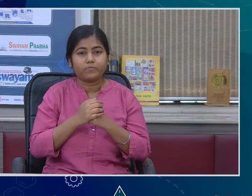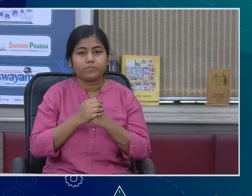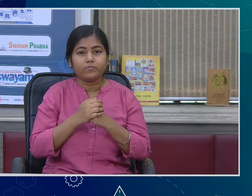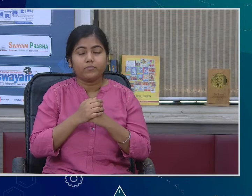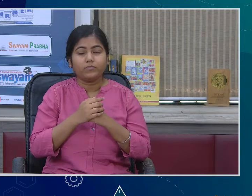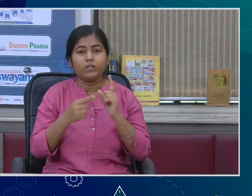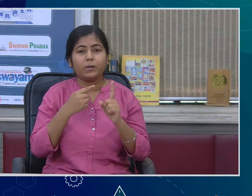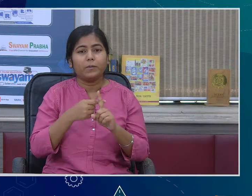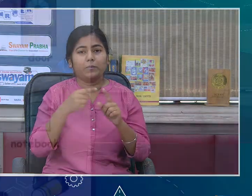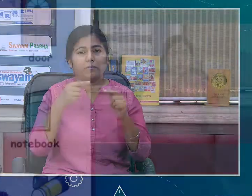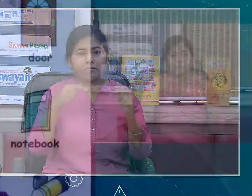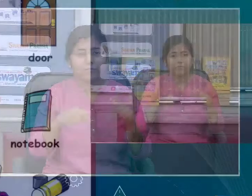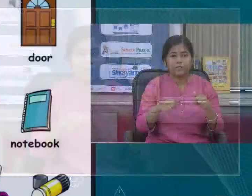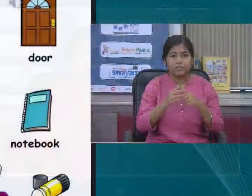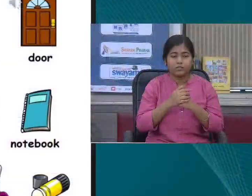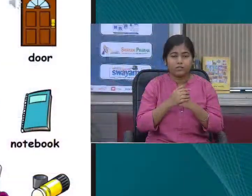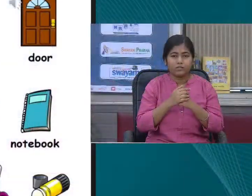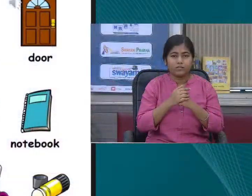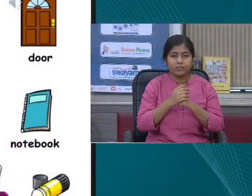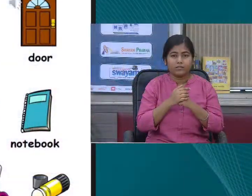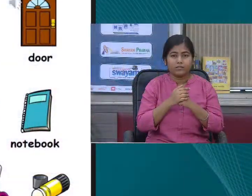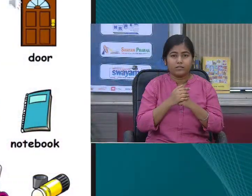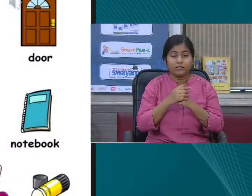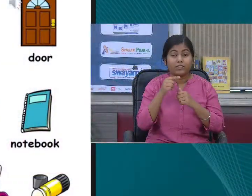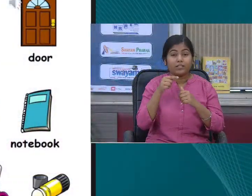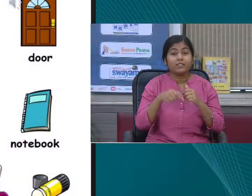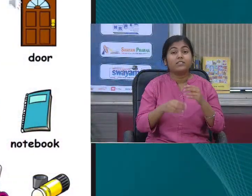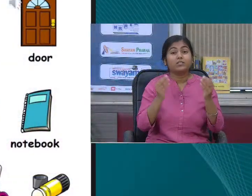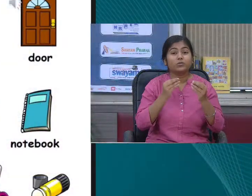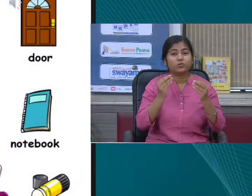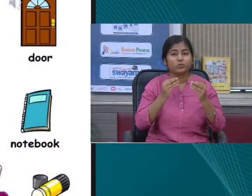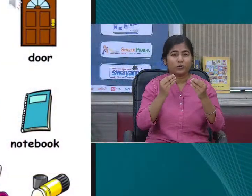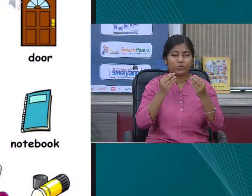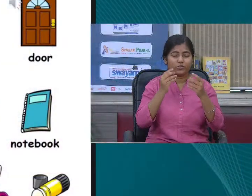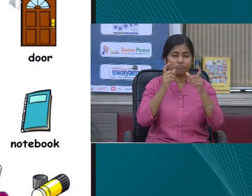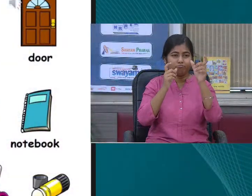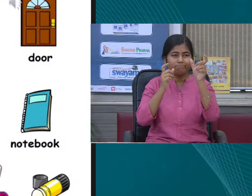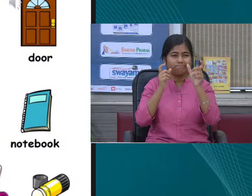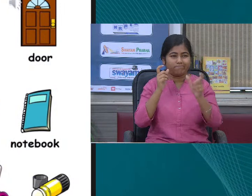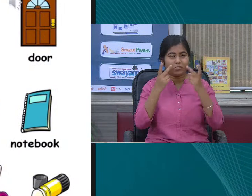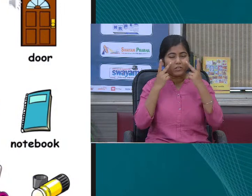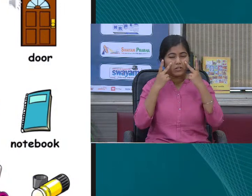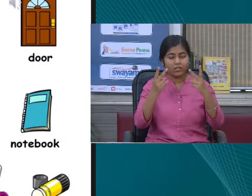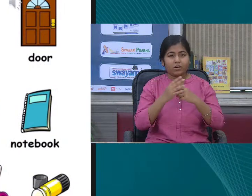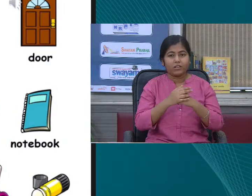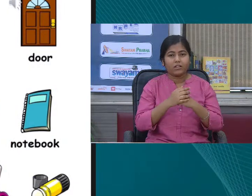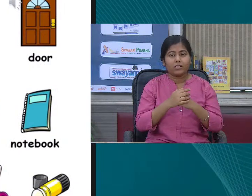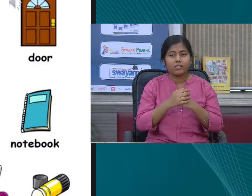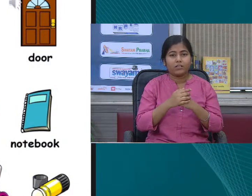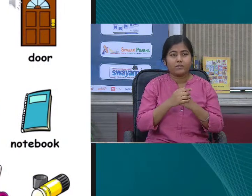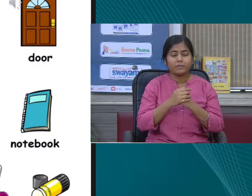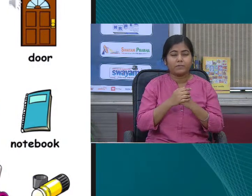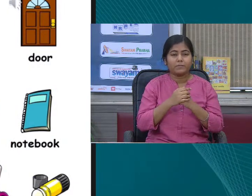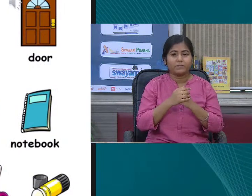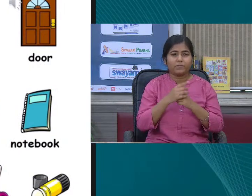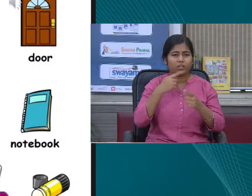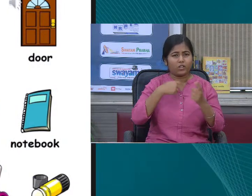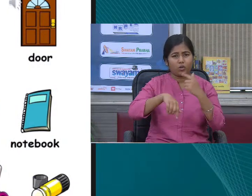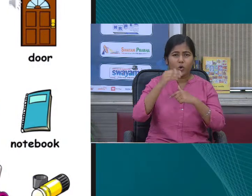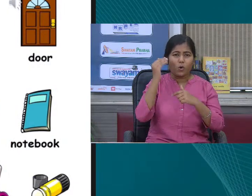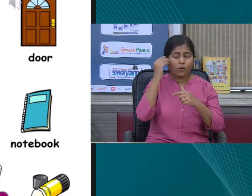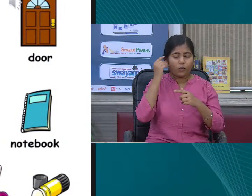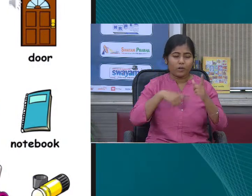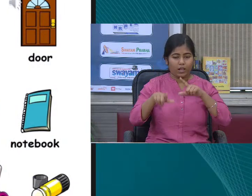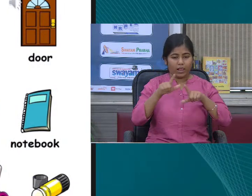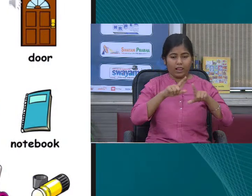and discuss about the summary of this story, I would always, being a